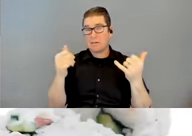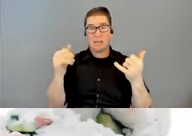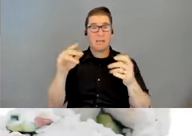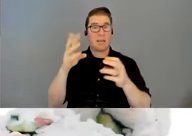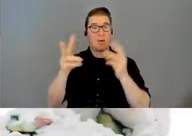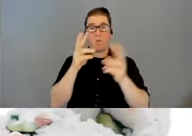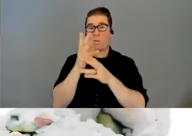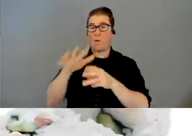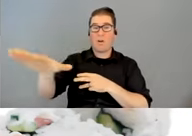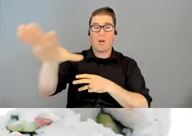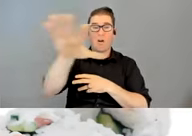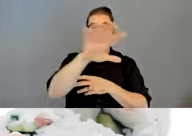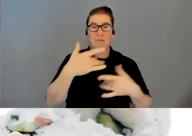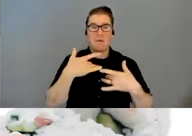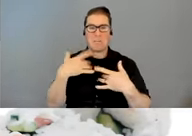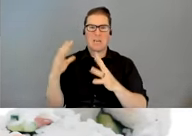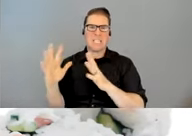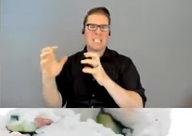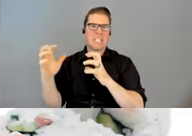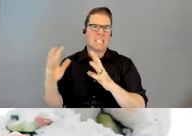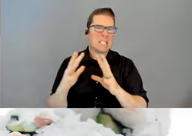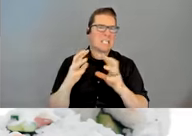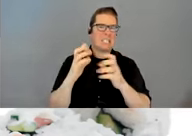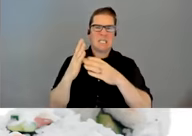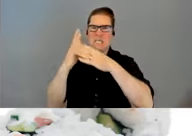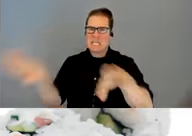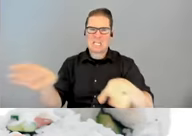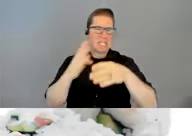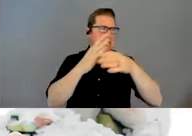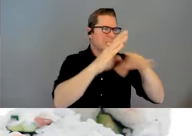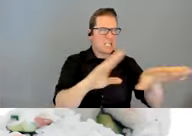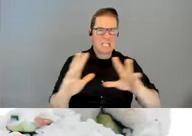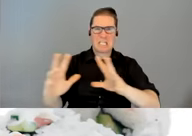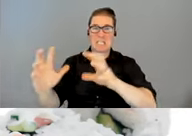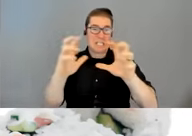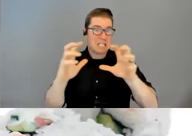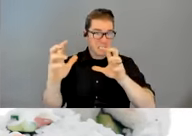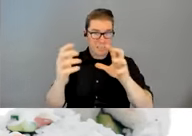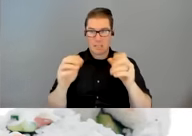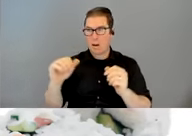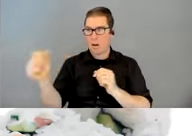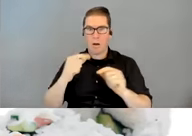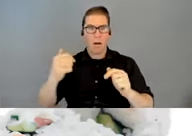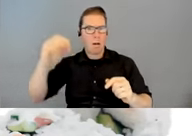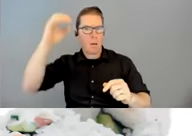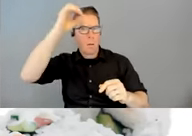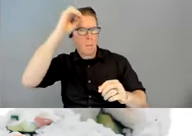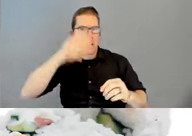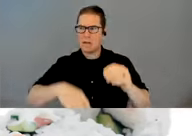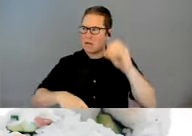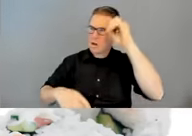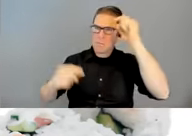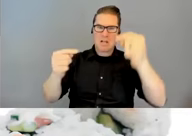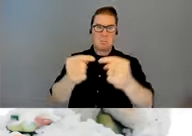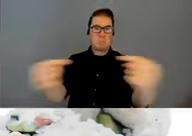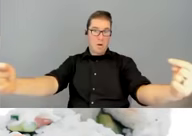lockdown. And everybody takes sides on things. And even in the media, we've